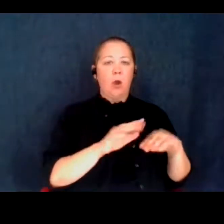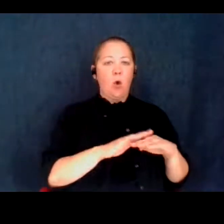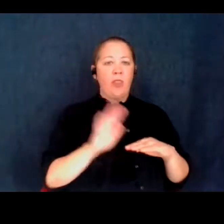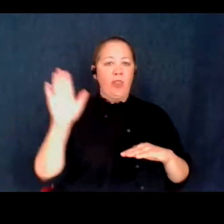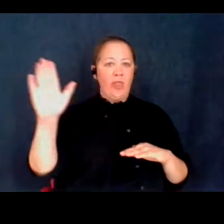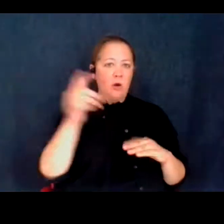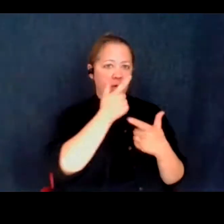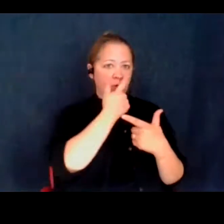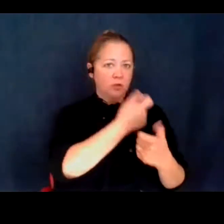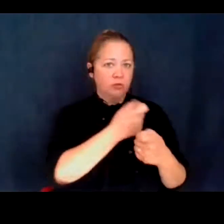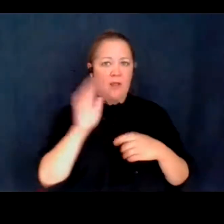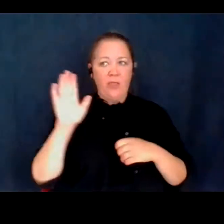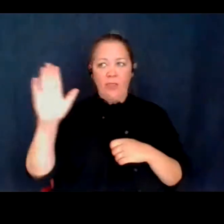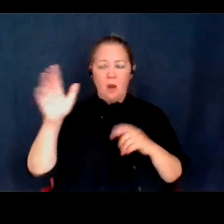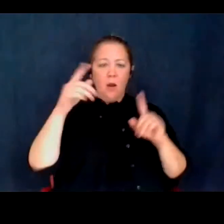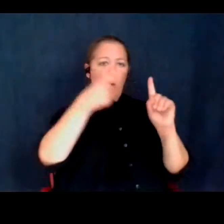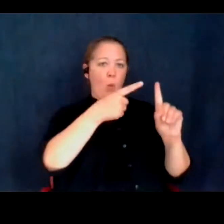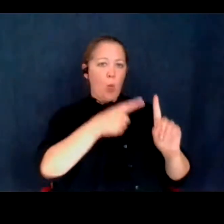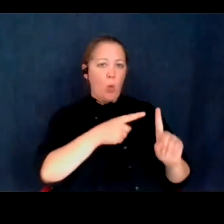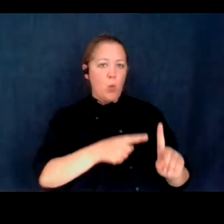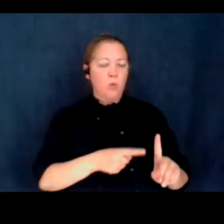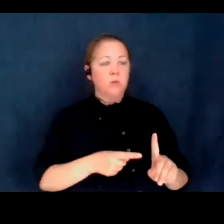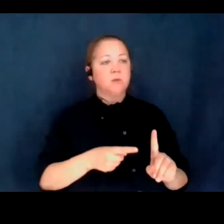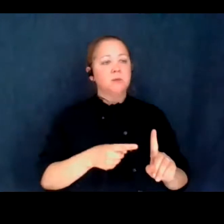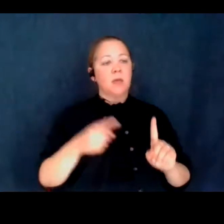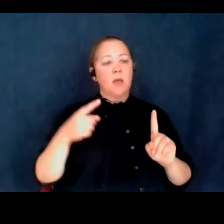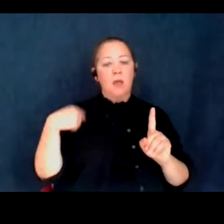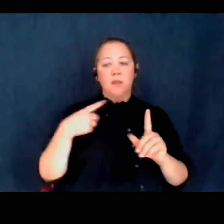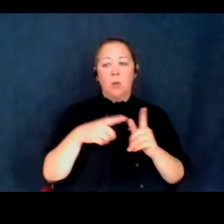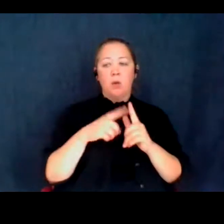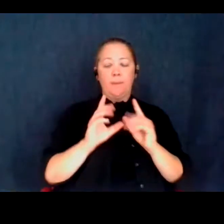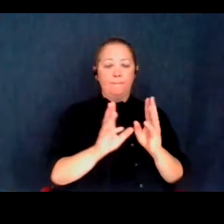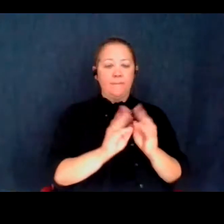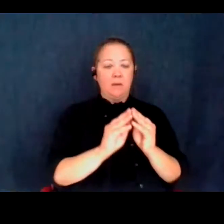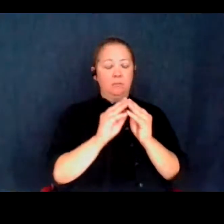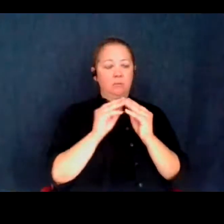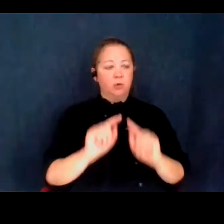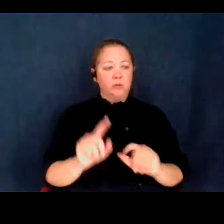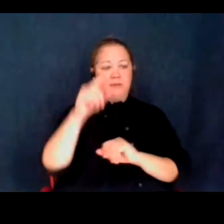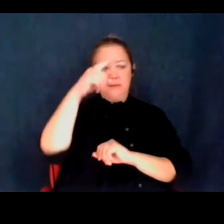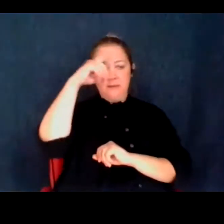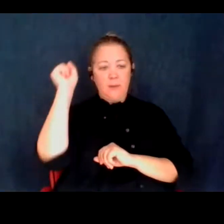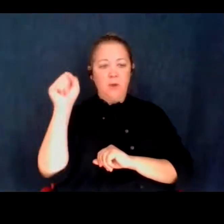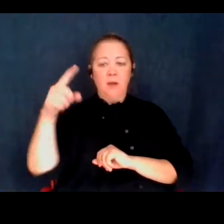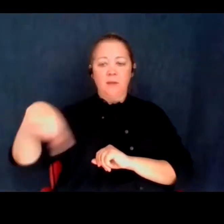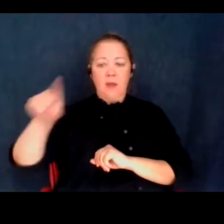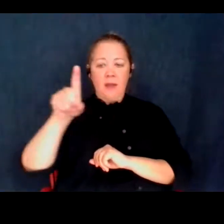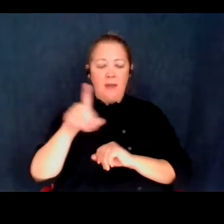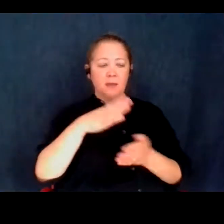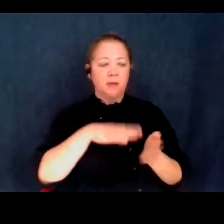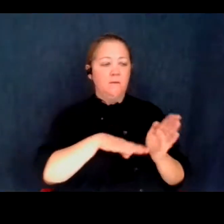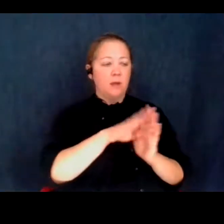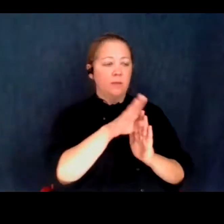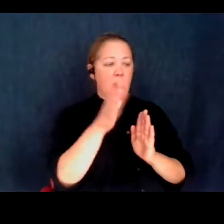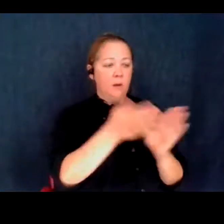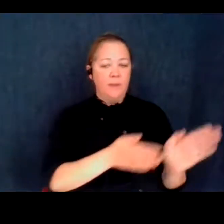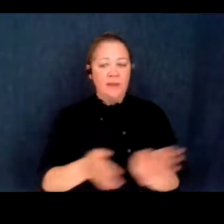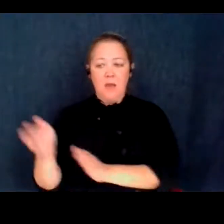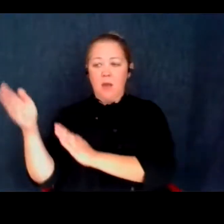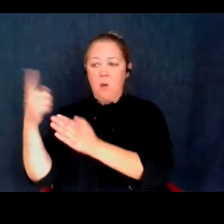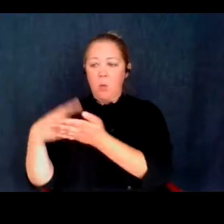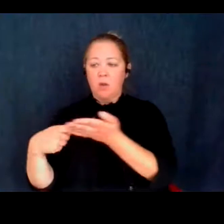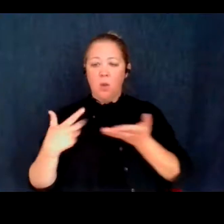meet in pairs throughout the summer. They came up with their own plan of action of what they wanted to talk about in their mentoring pairs. And then